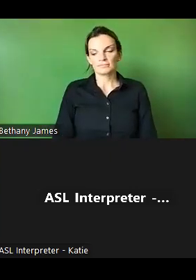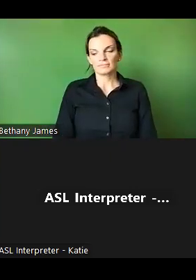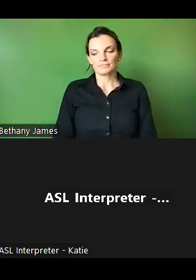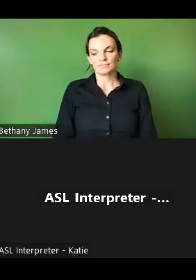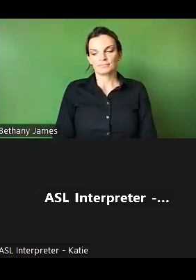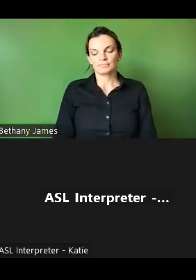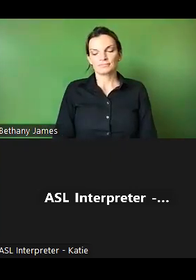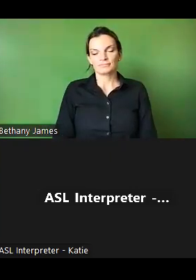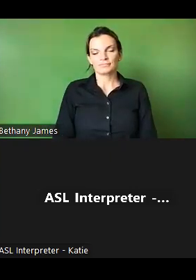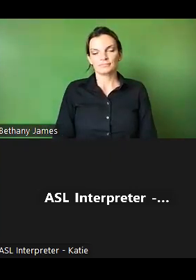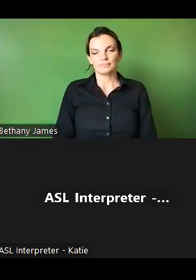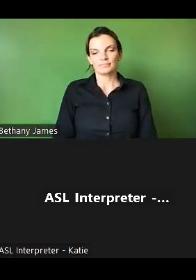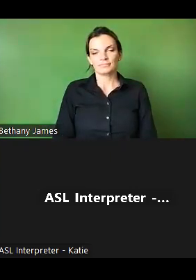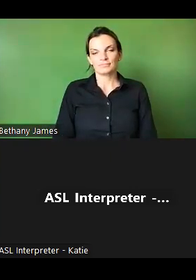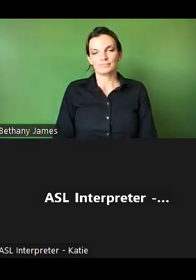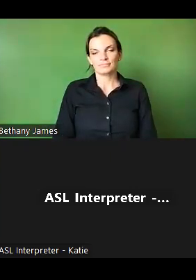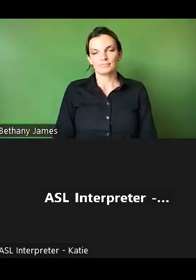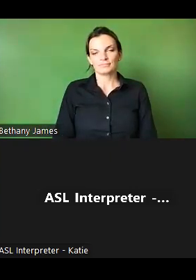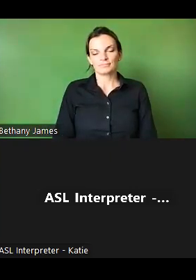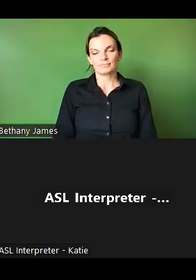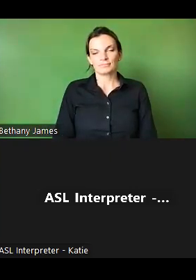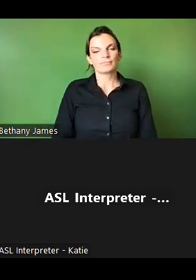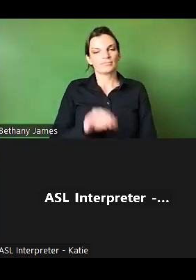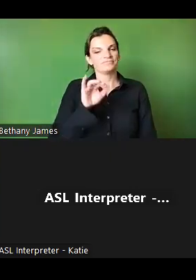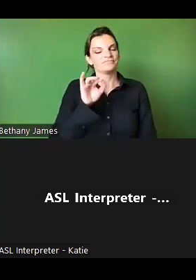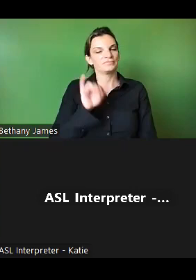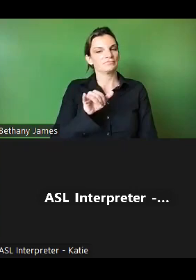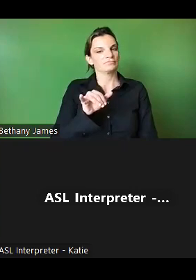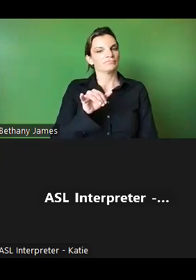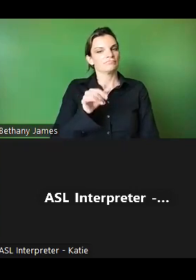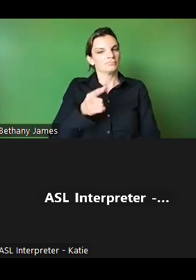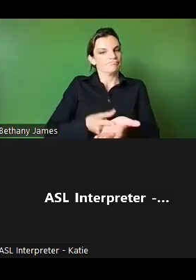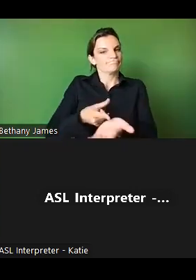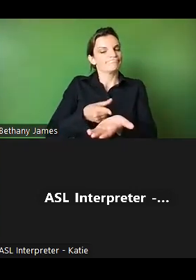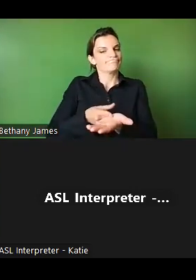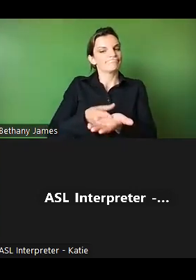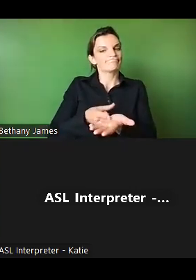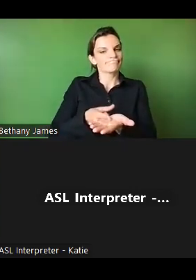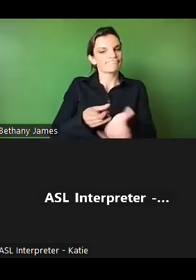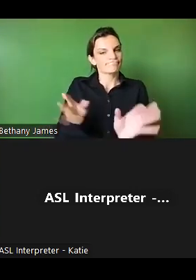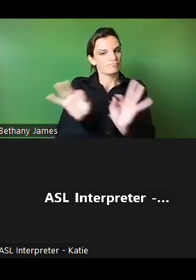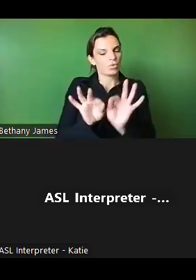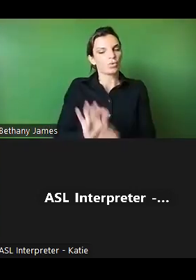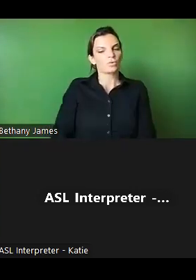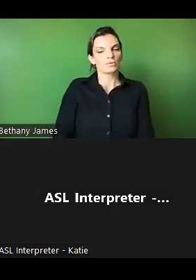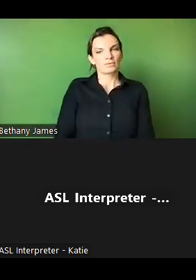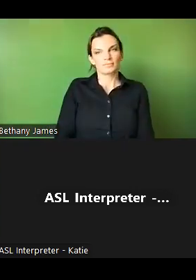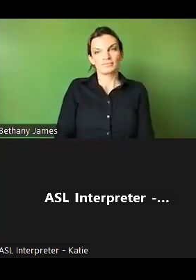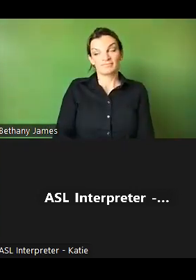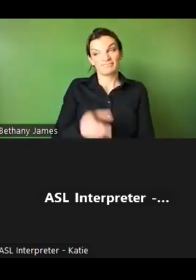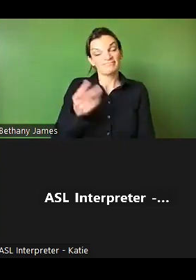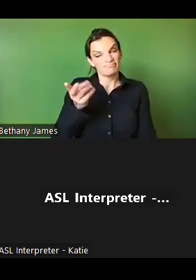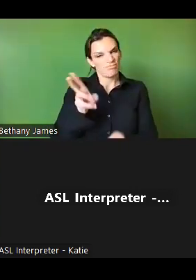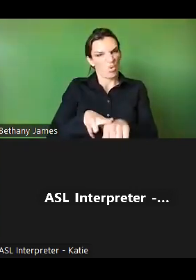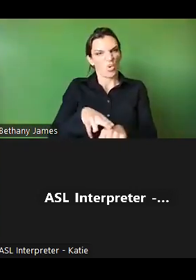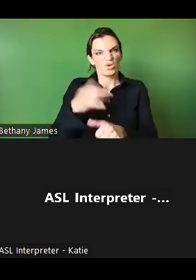of our conversation with others about, well, yes, of course, there are nasty things happening